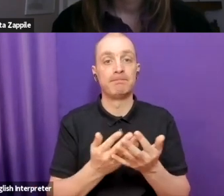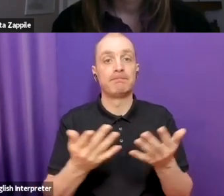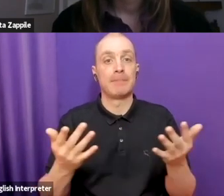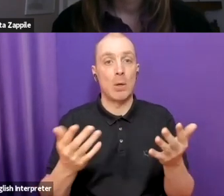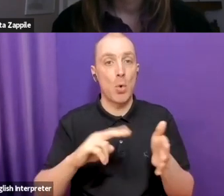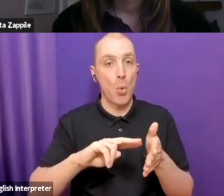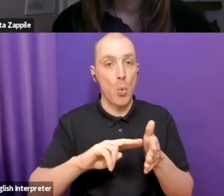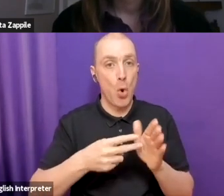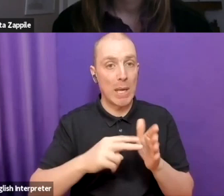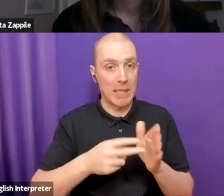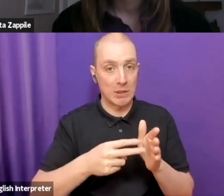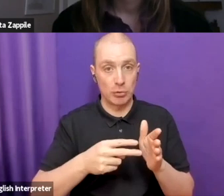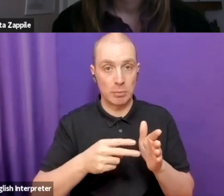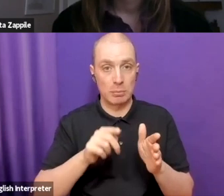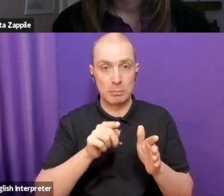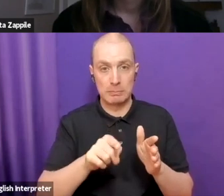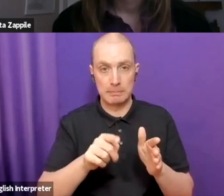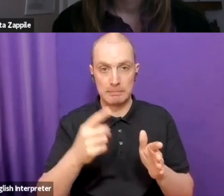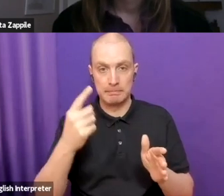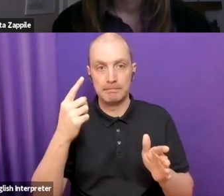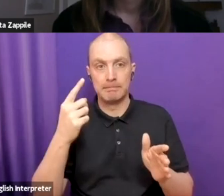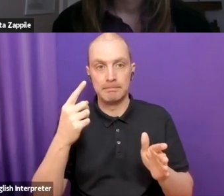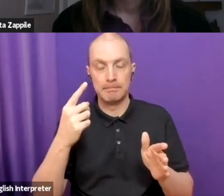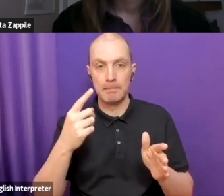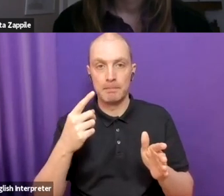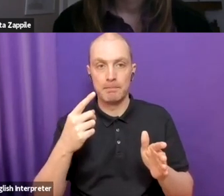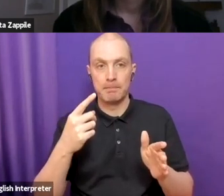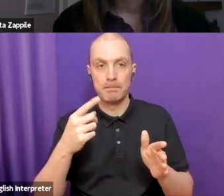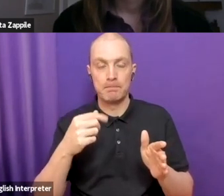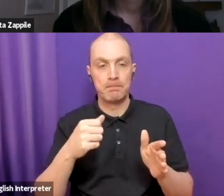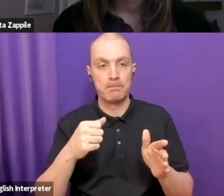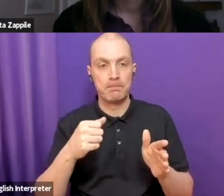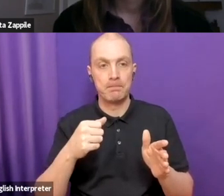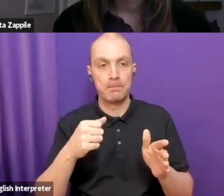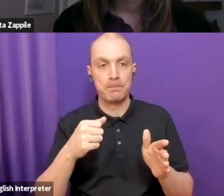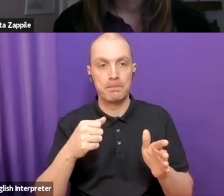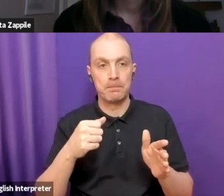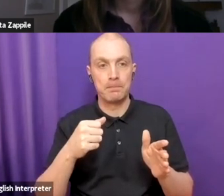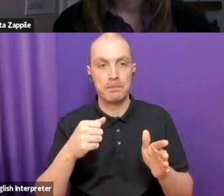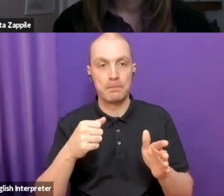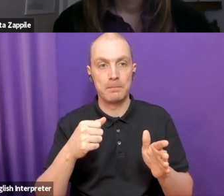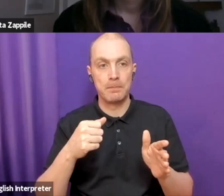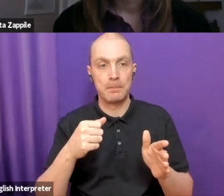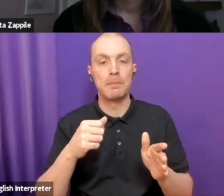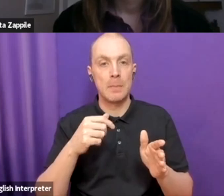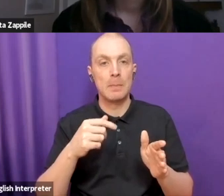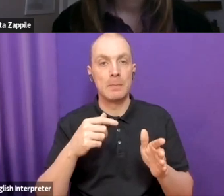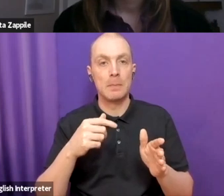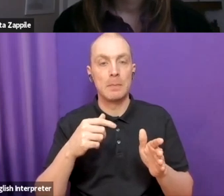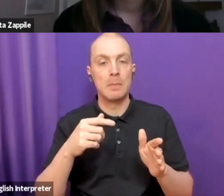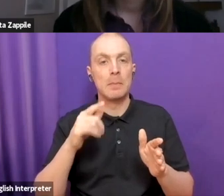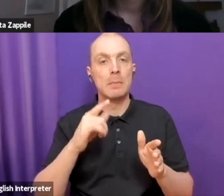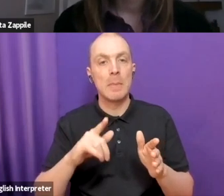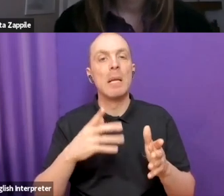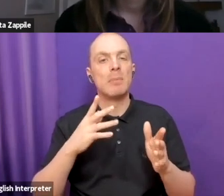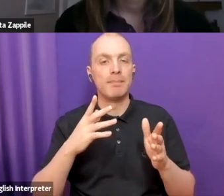do, is to highlight why it's important to address Scottish government and